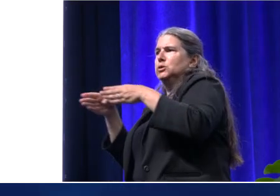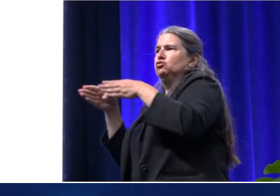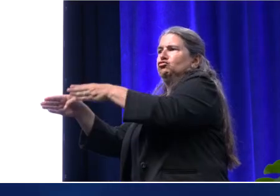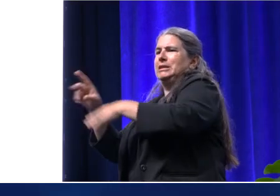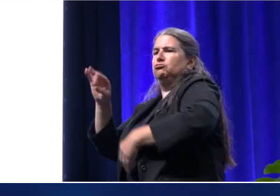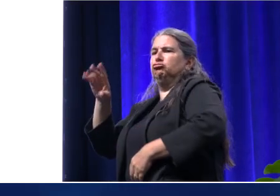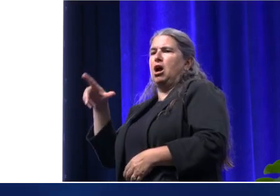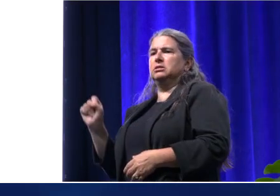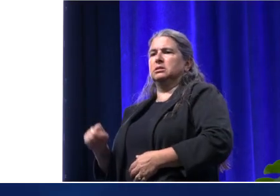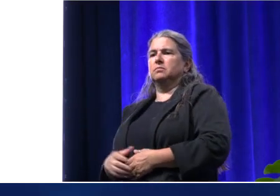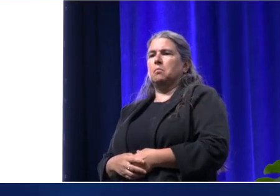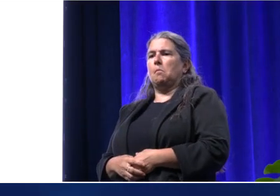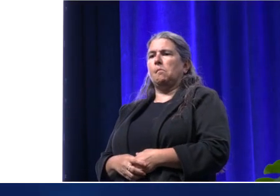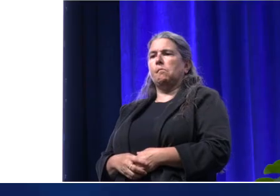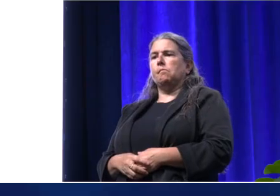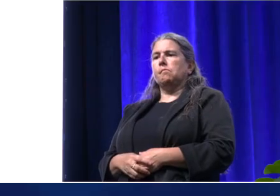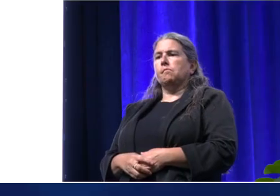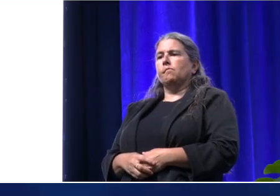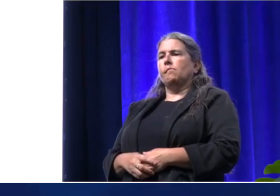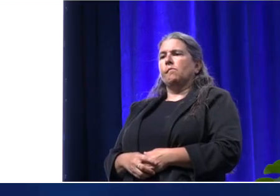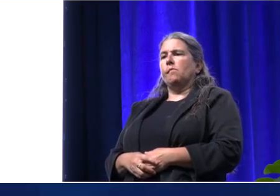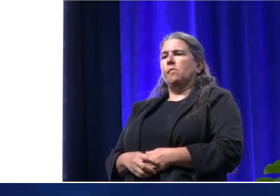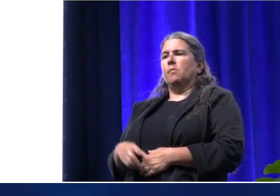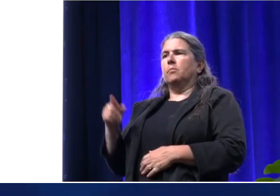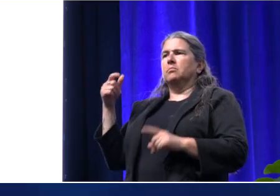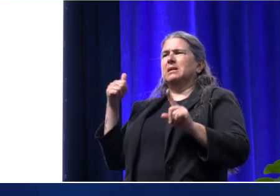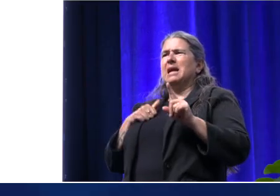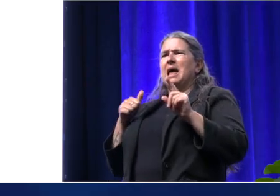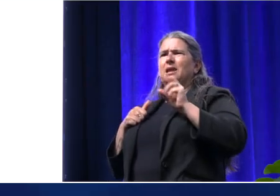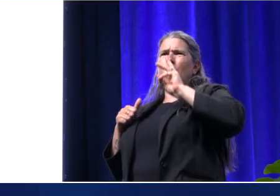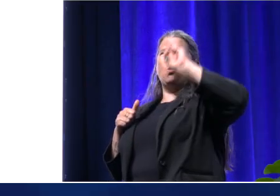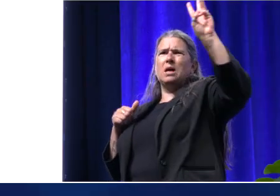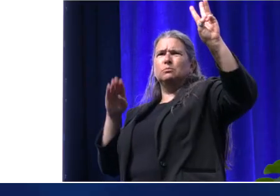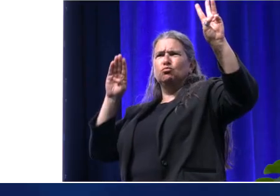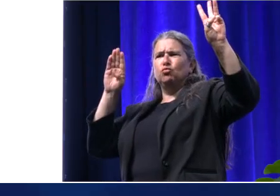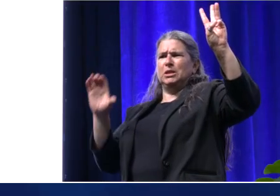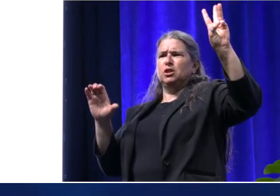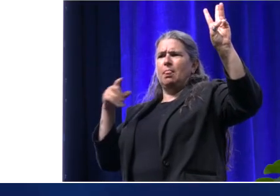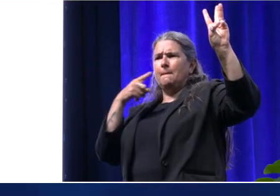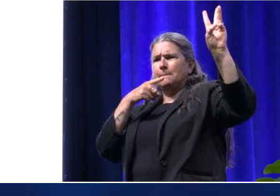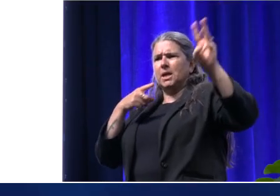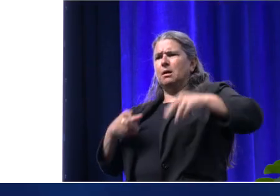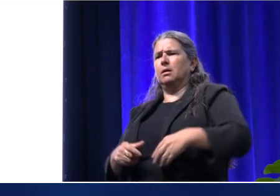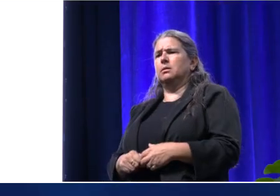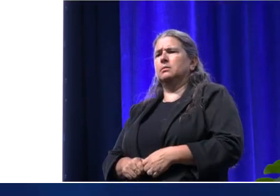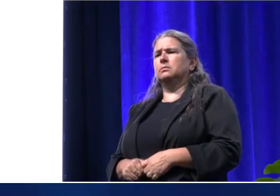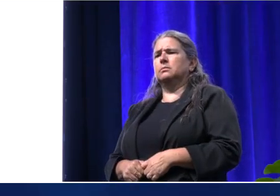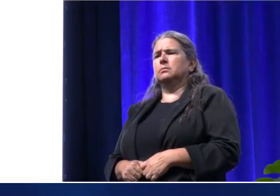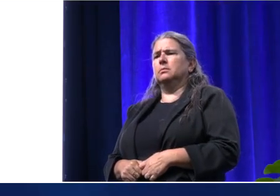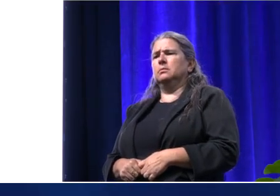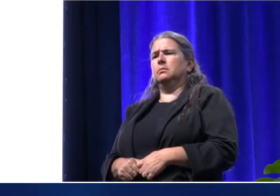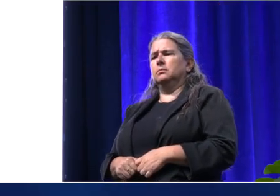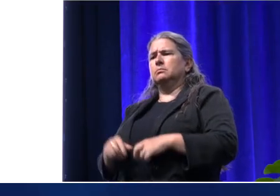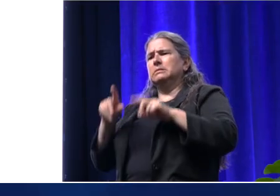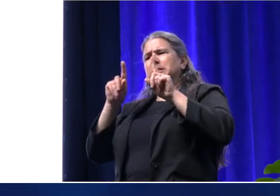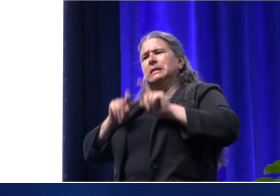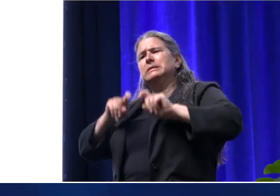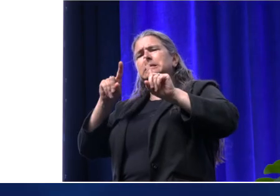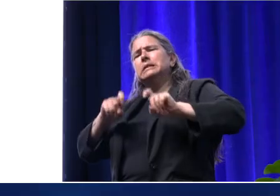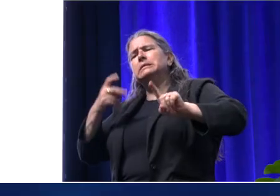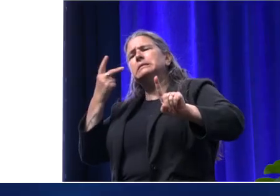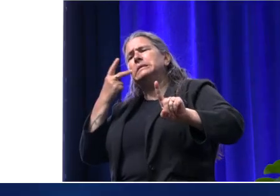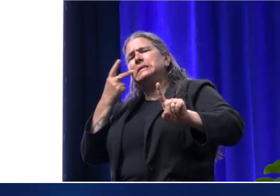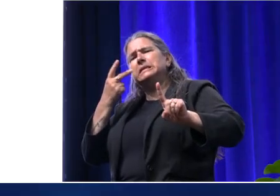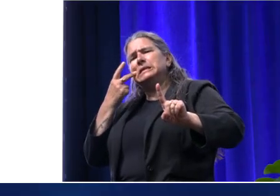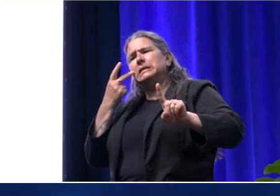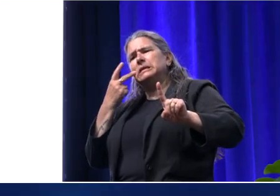And so they were looking at the concentration of fentanyl in bags of dope over time. And what they found was that